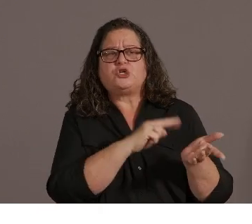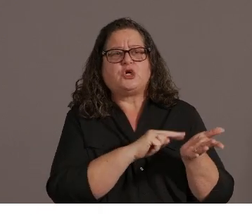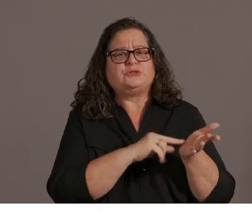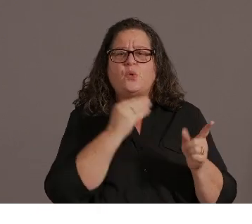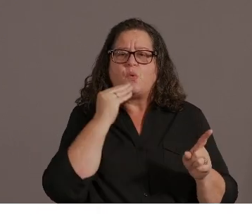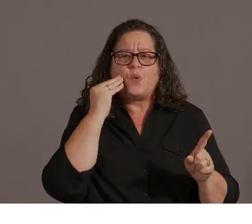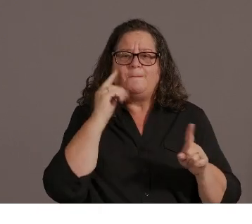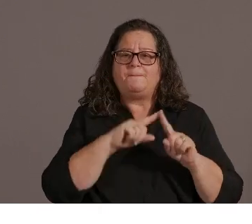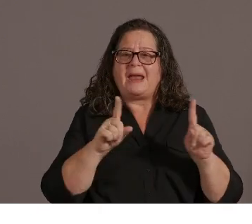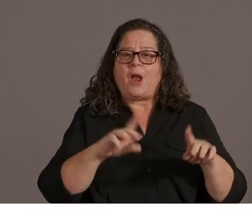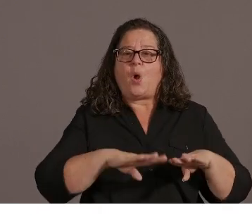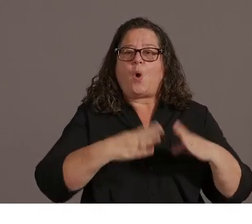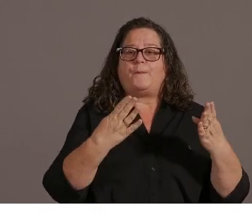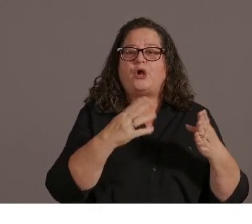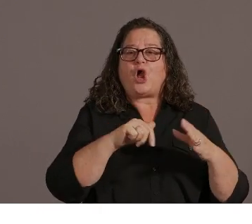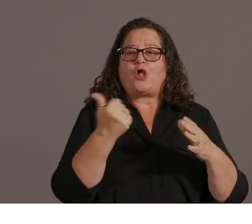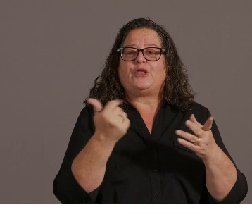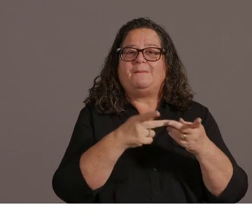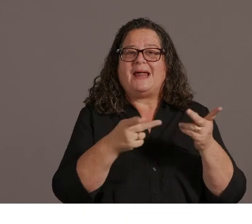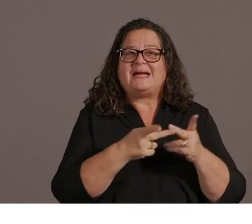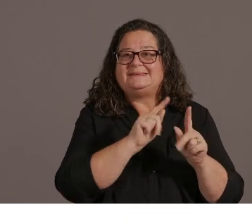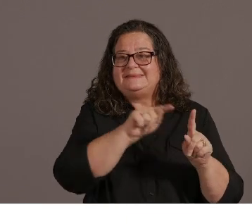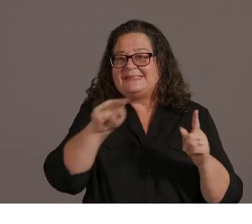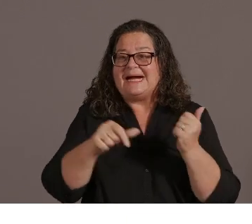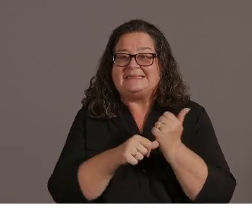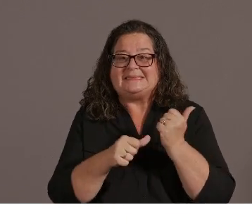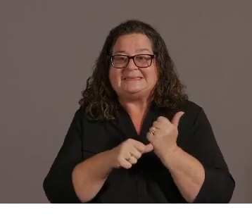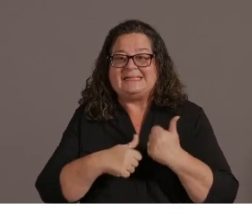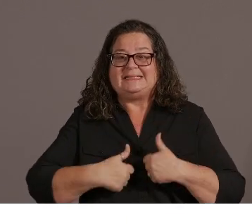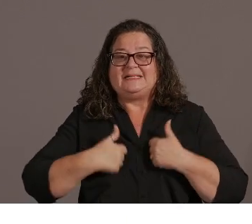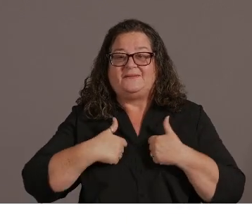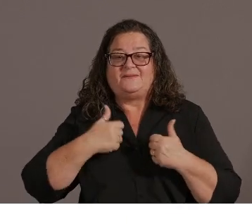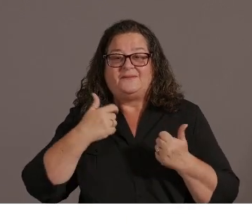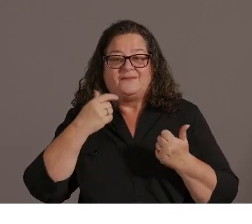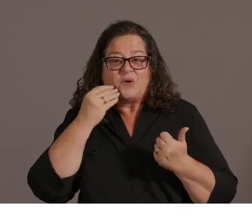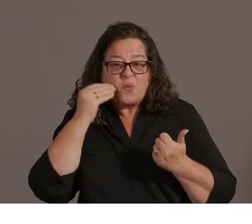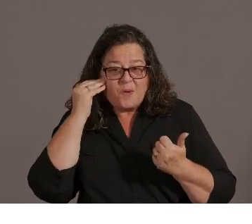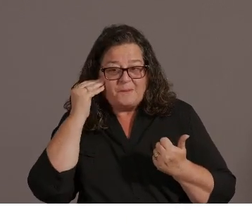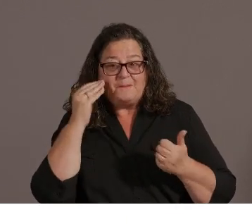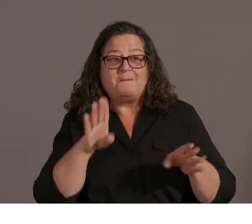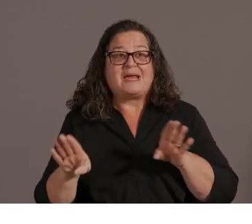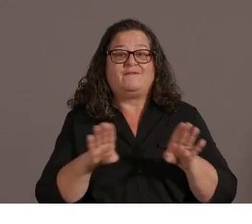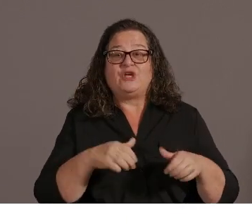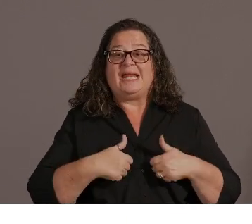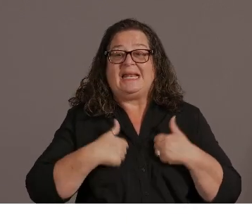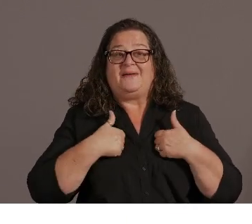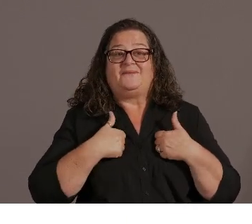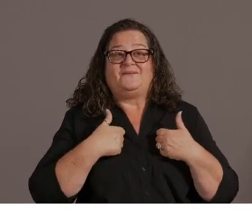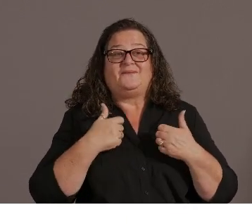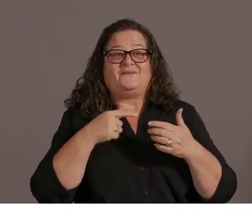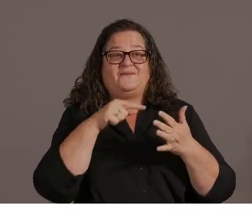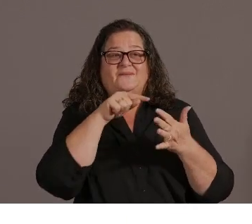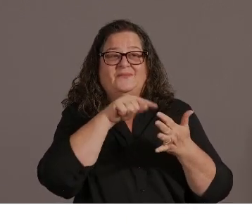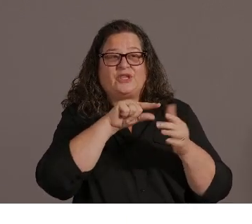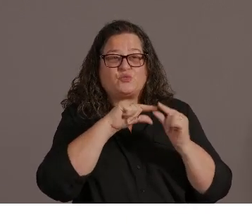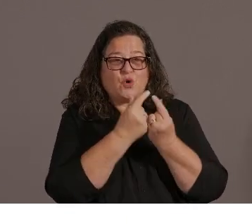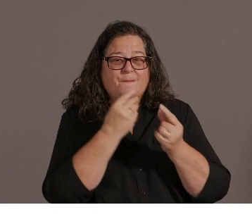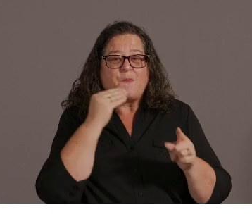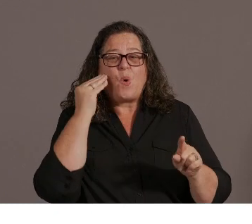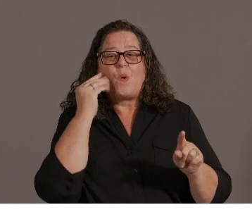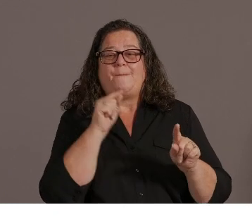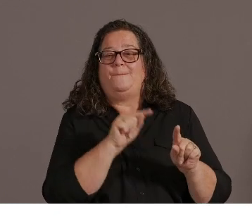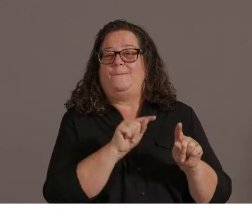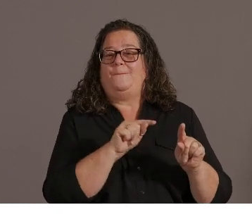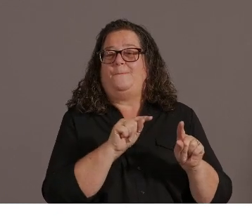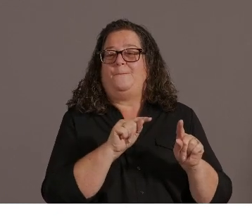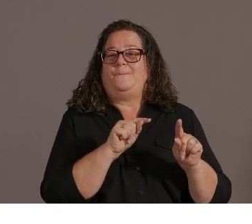up to our assisted living homes, our behavioral health residential homes, as well as our group homes for the developmentally disabled